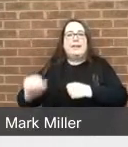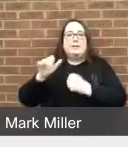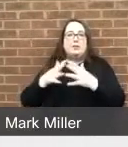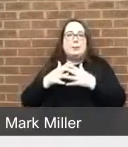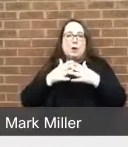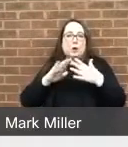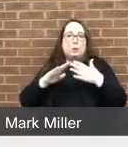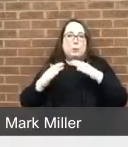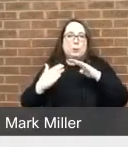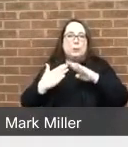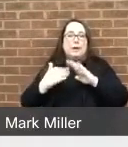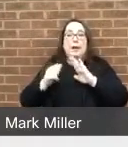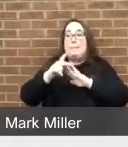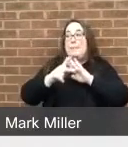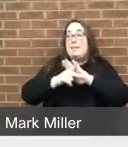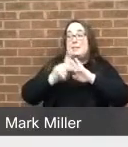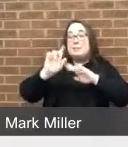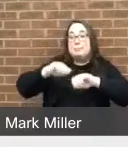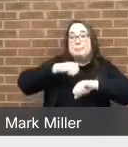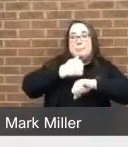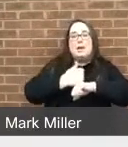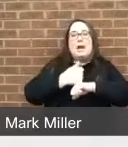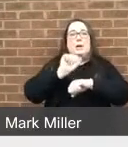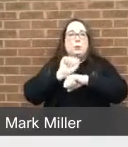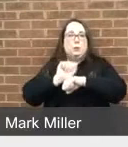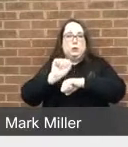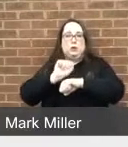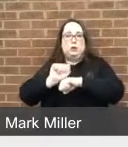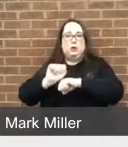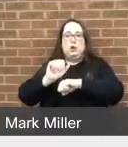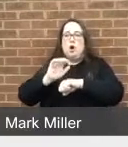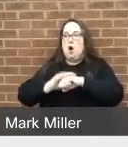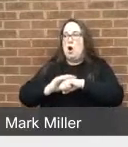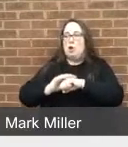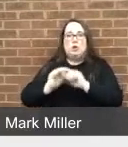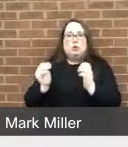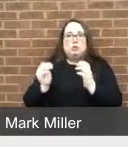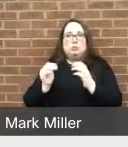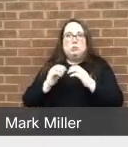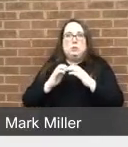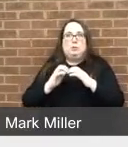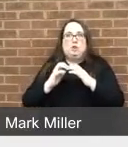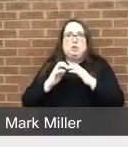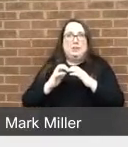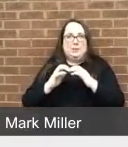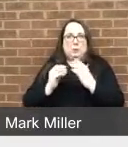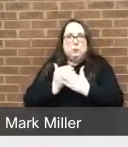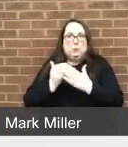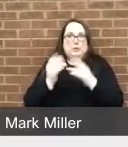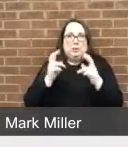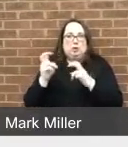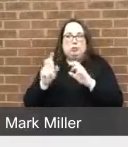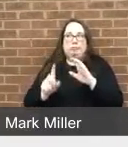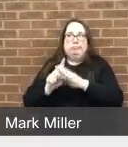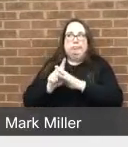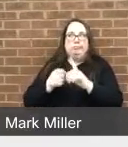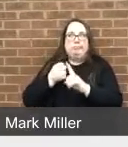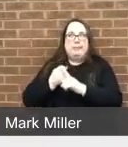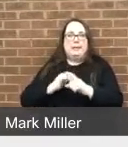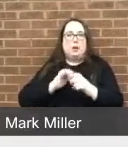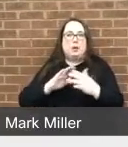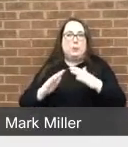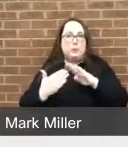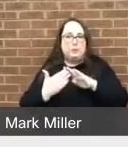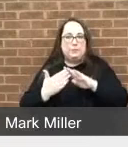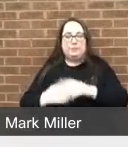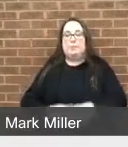and policy initiatives, and work on emerging issues affecting our community. The work